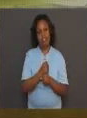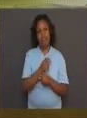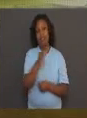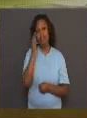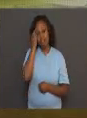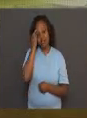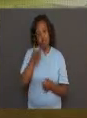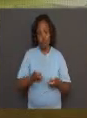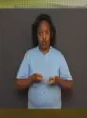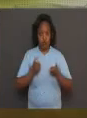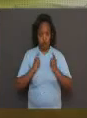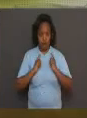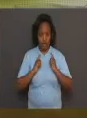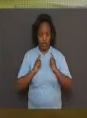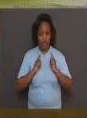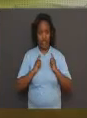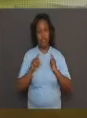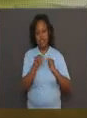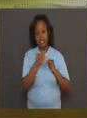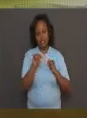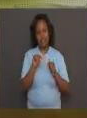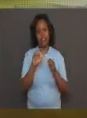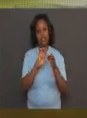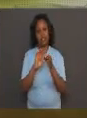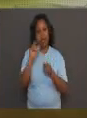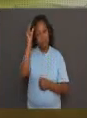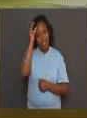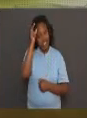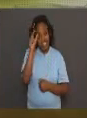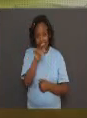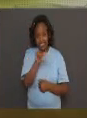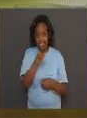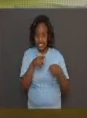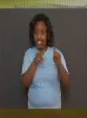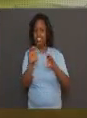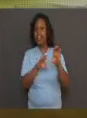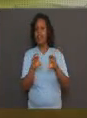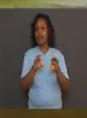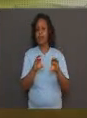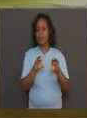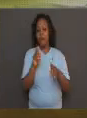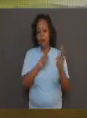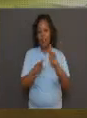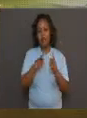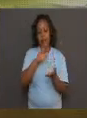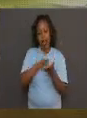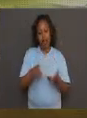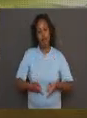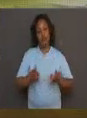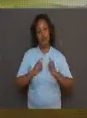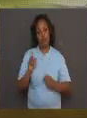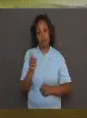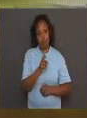Suppose that you live in the type of society that Baikedine criticized. Would you